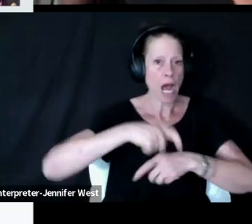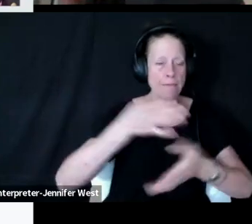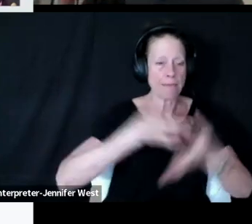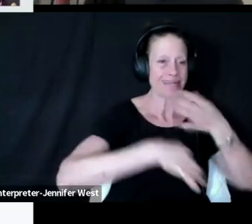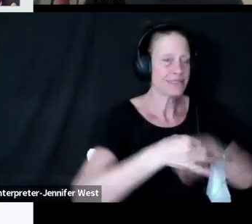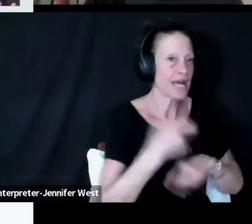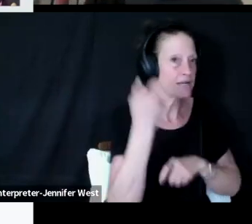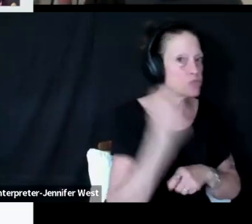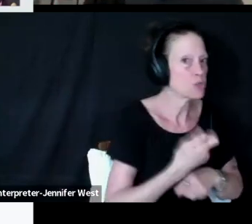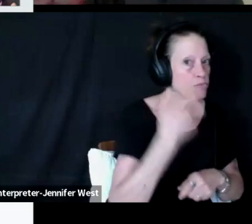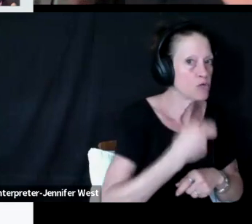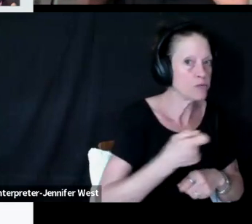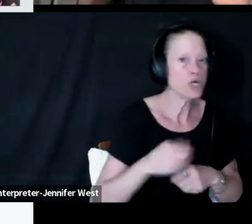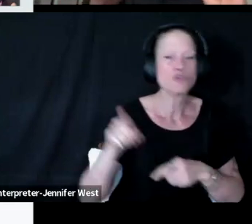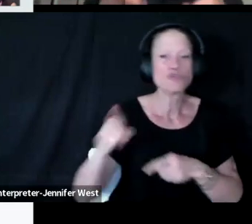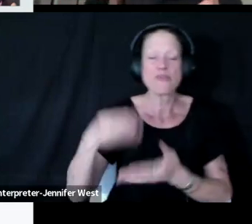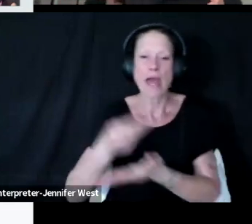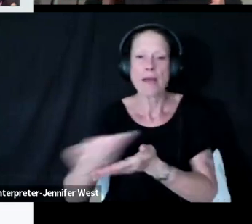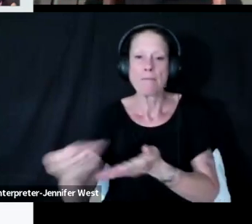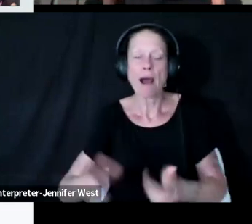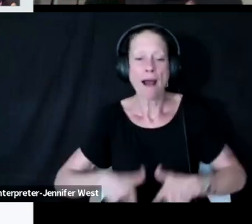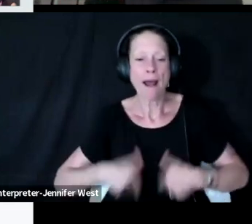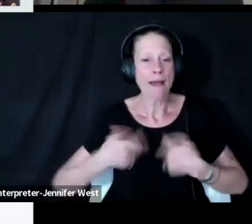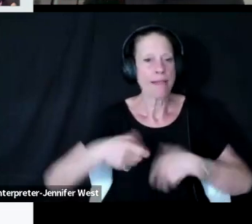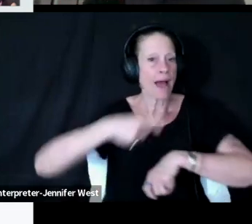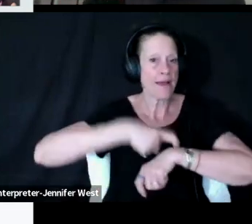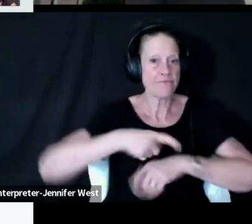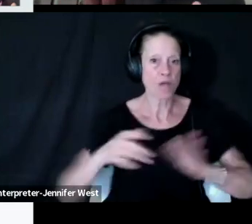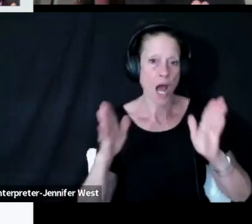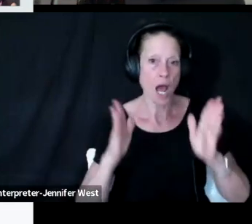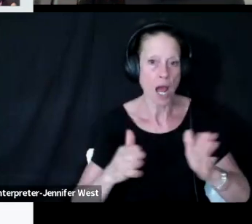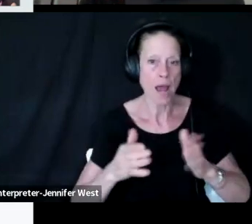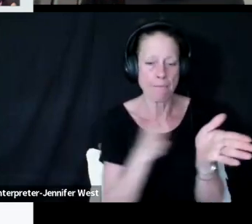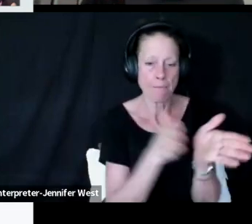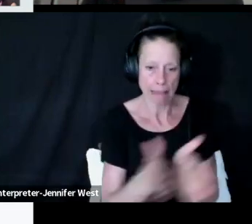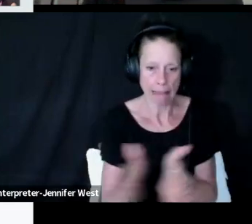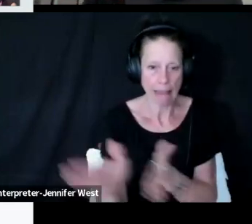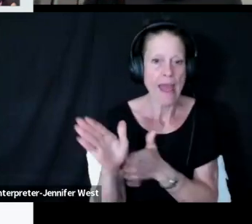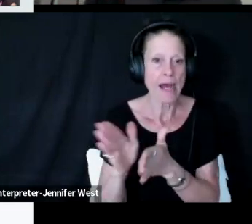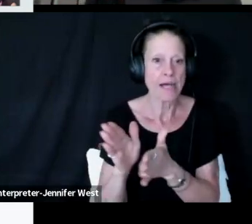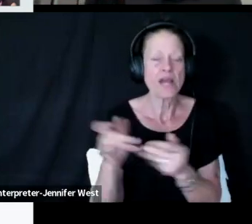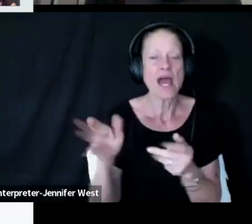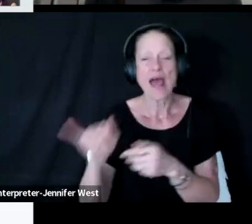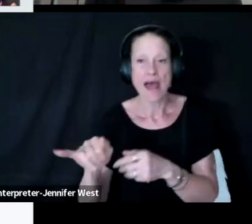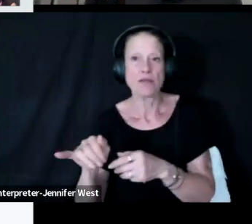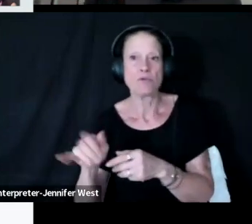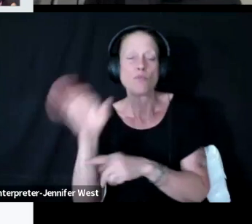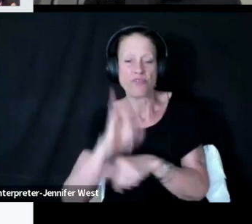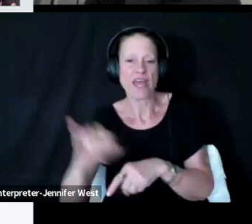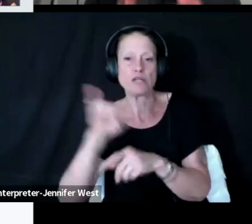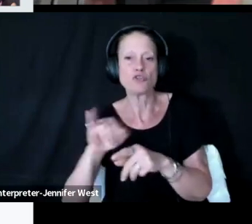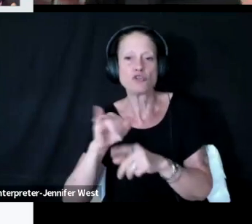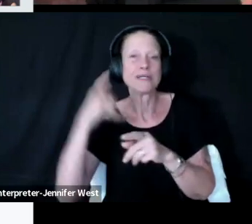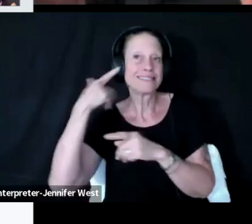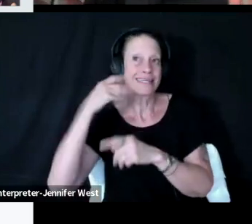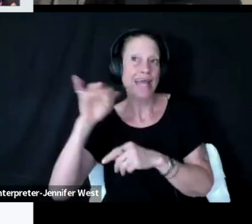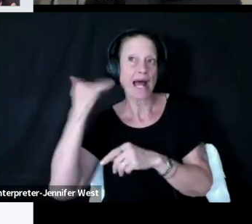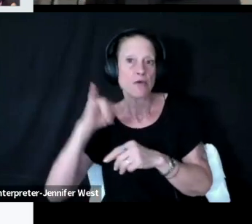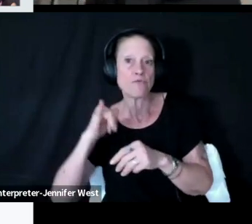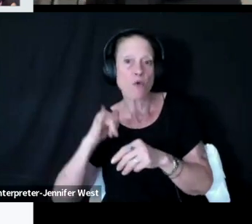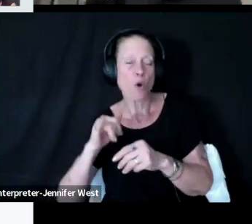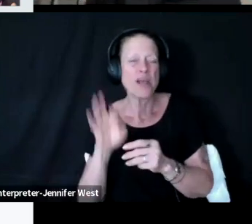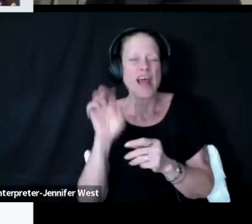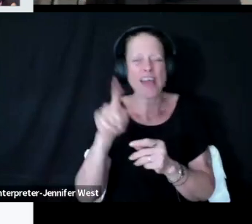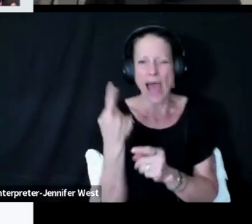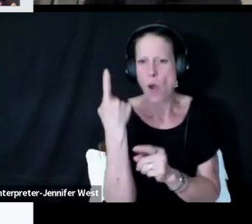they're buying the lifetime. So it's kind of a one and done. And so far, we've gotten a few people covered. This has just started, but apparently, once